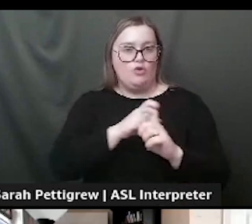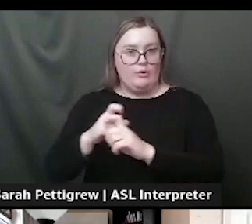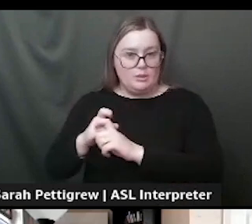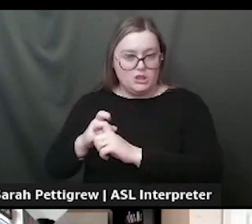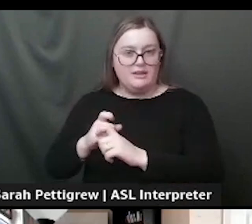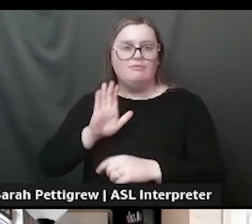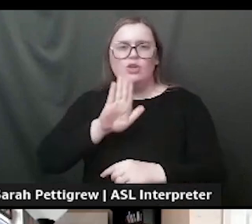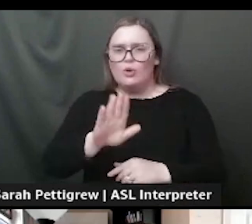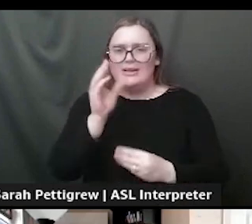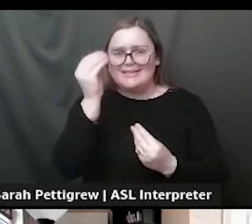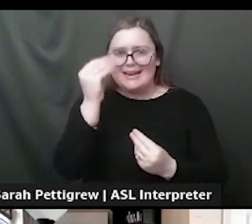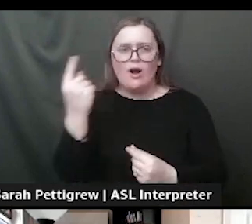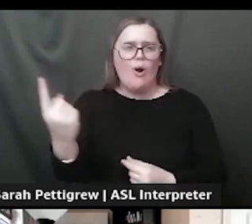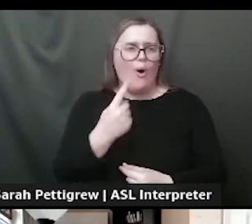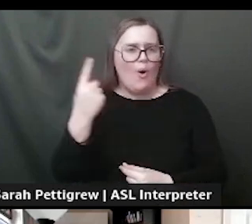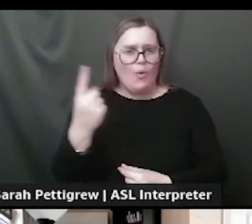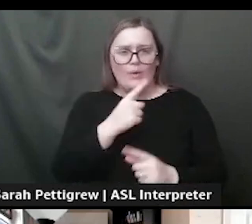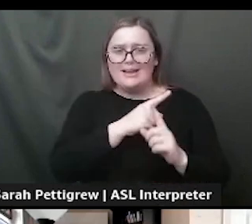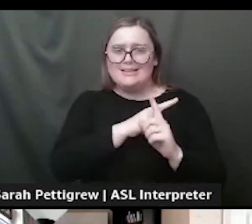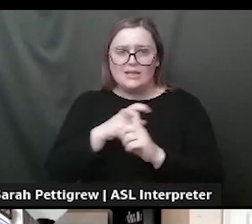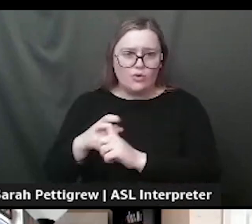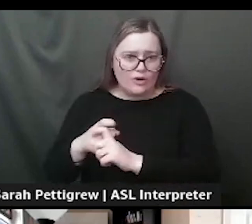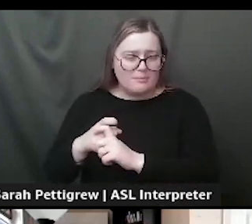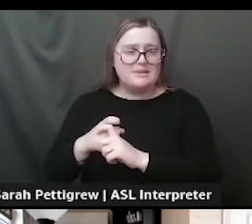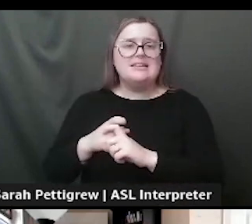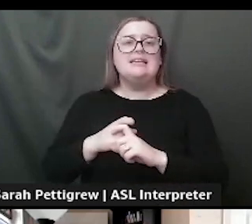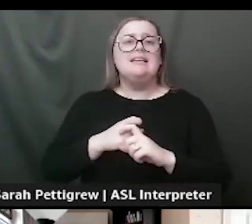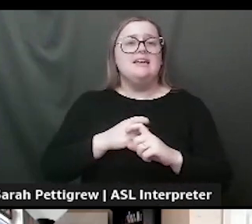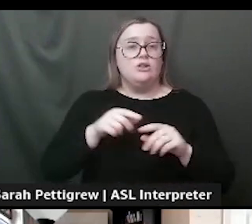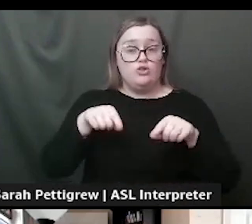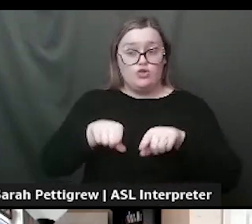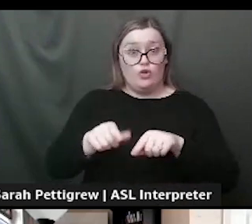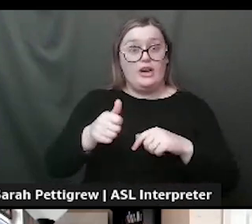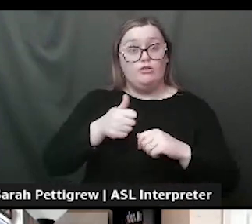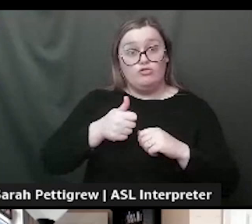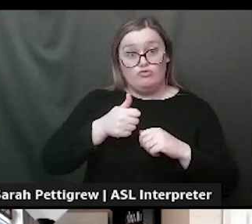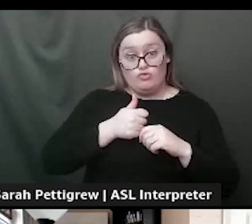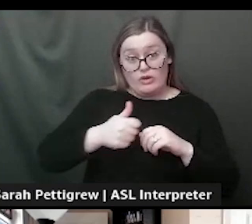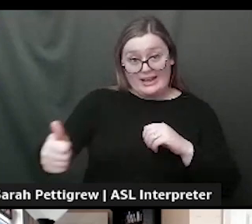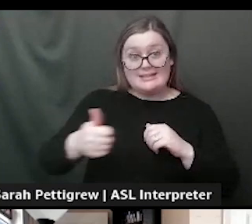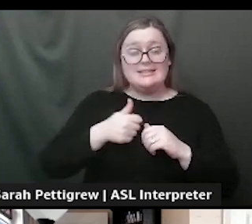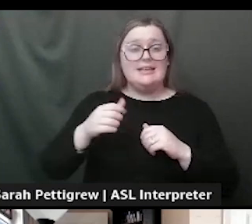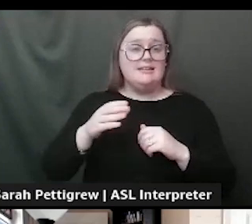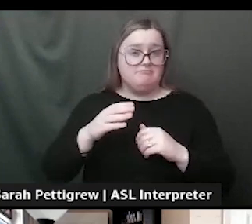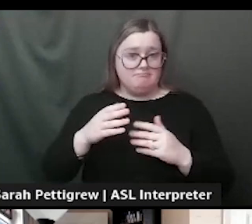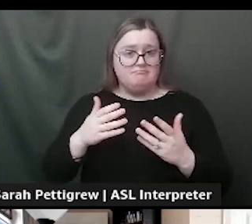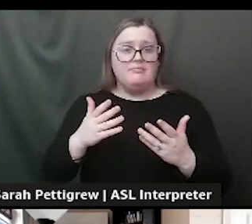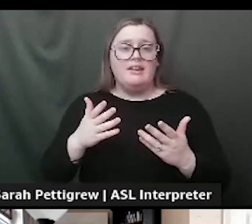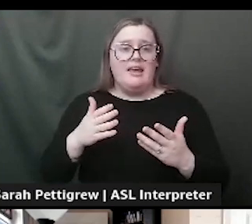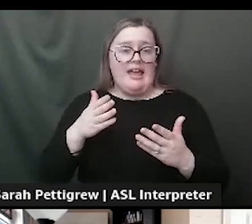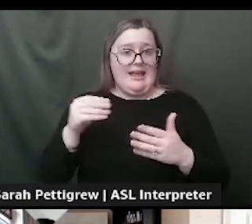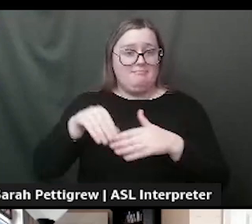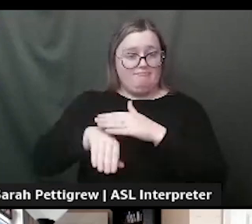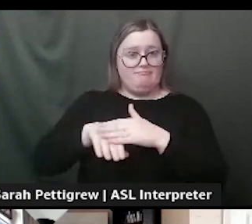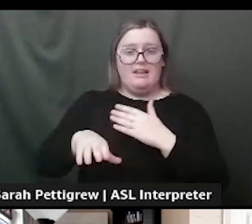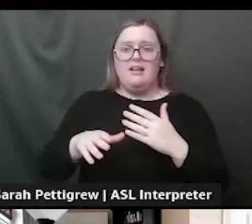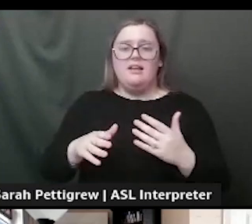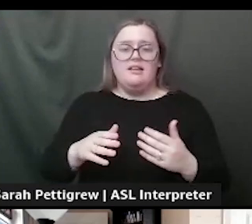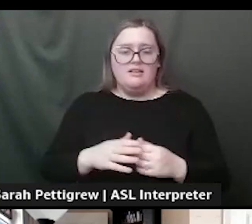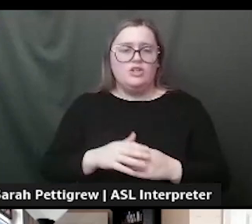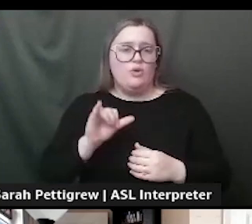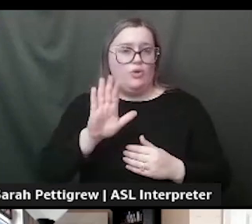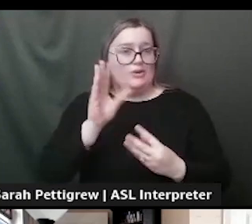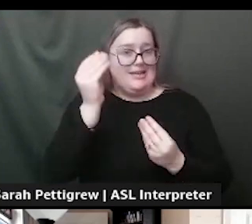always encrypted in transit and at rest. Data is not used for service improvements. That's a call out I wanted to